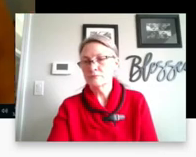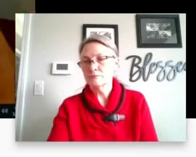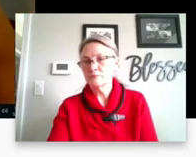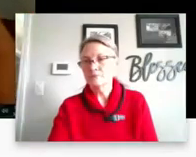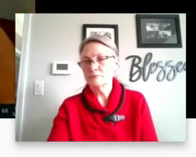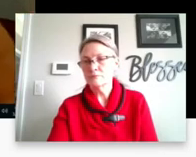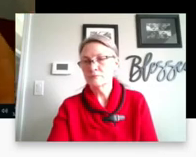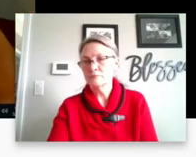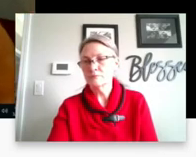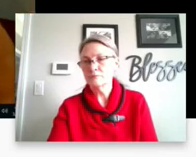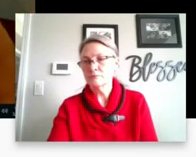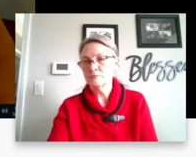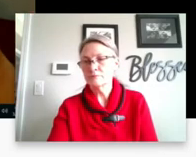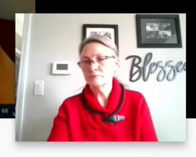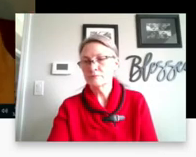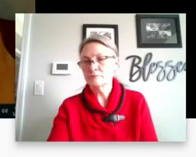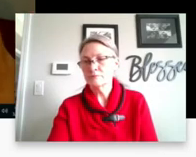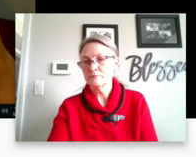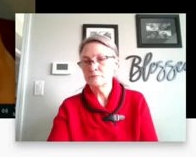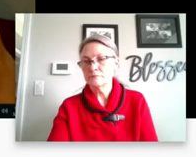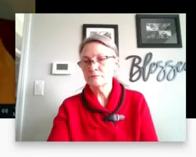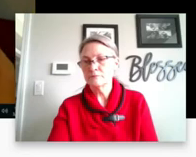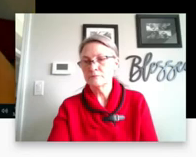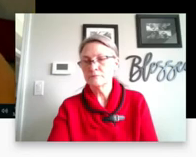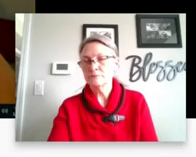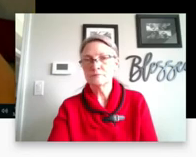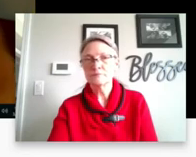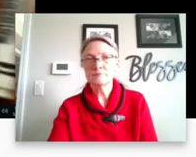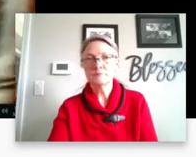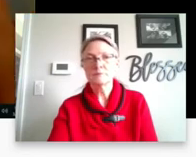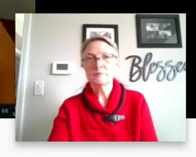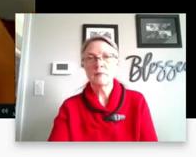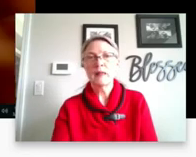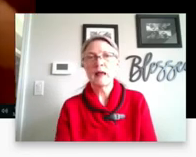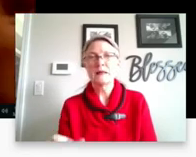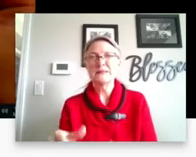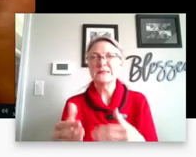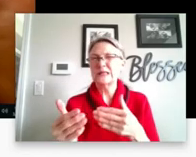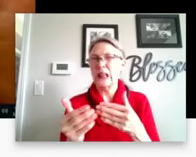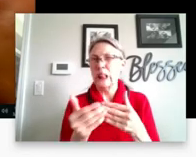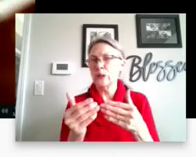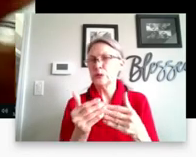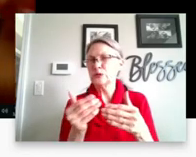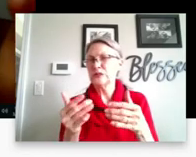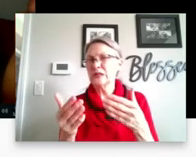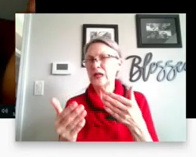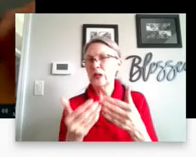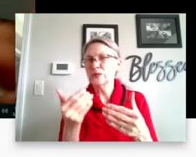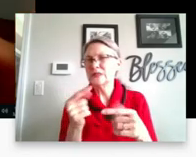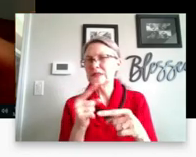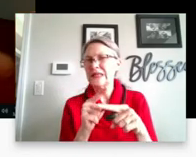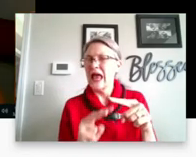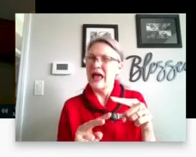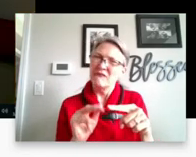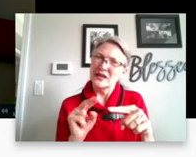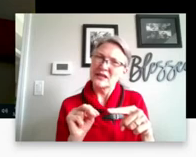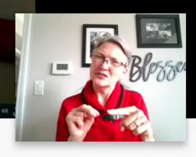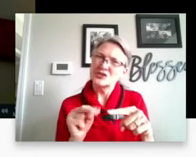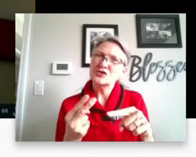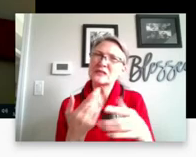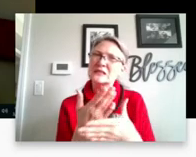Ooh, this one's pretty close. If I'm measuring to the nearest 1/2 inch, I see that this piece